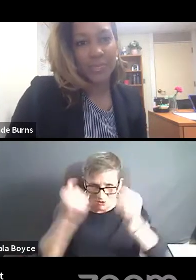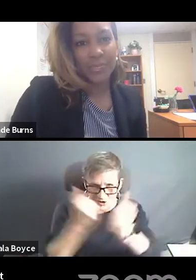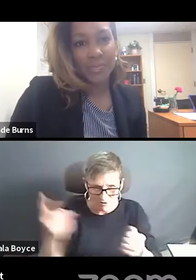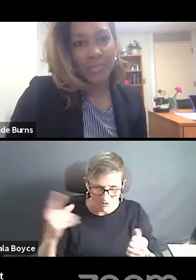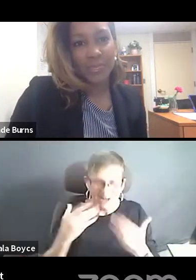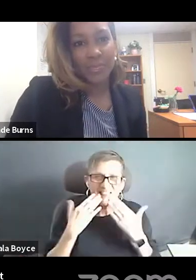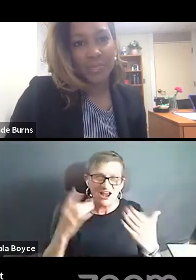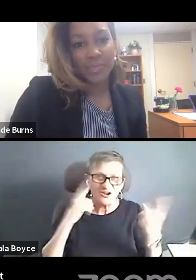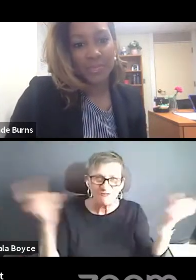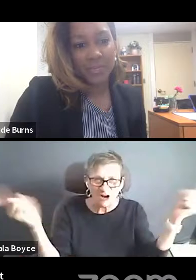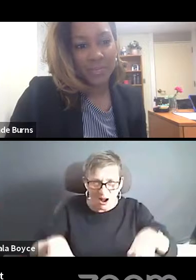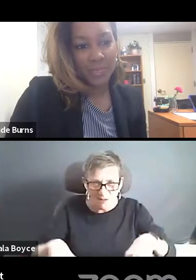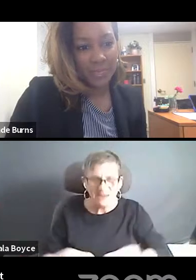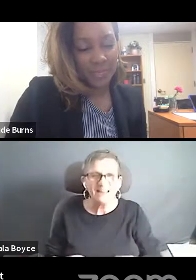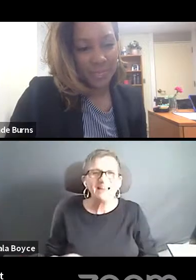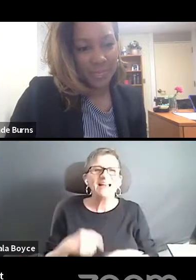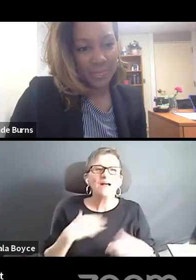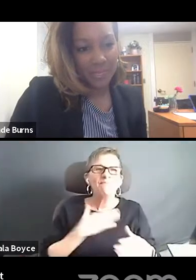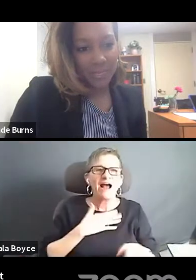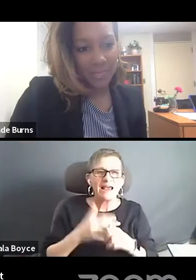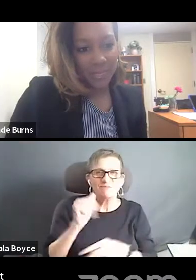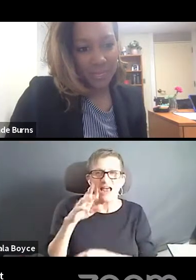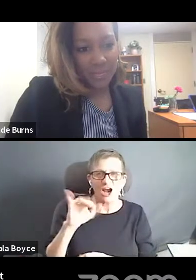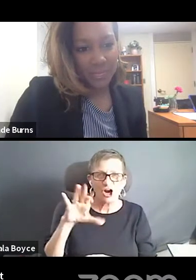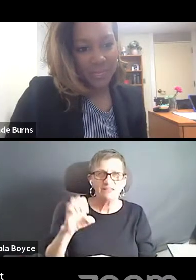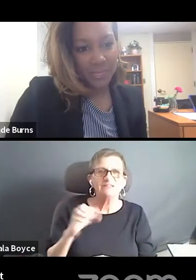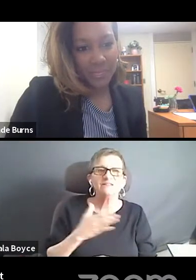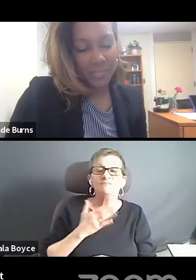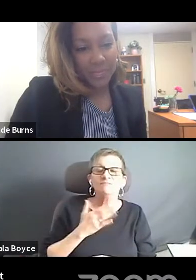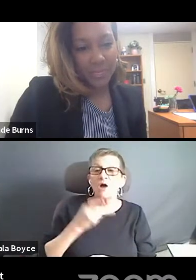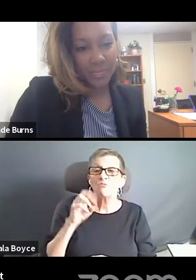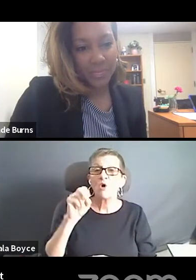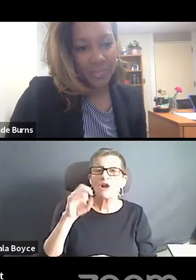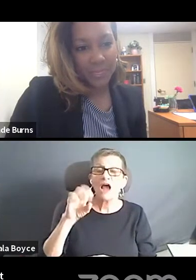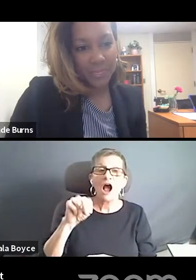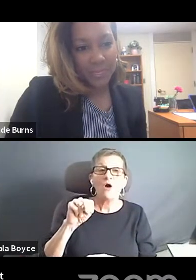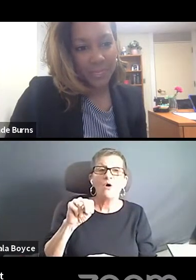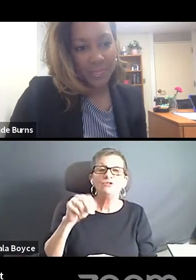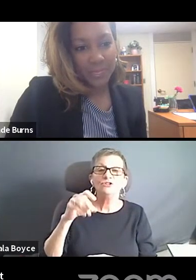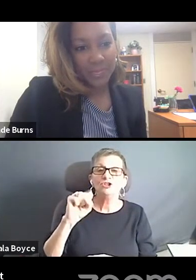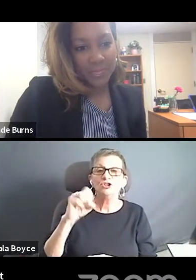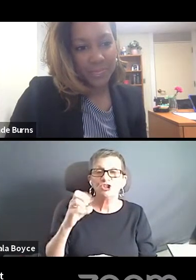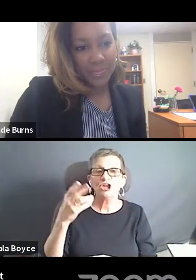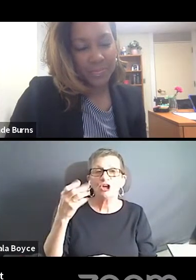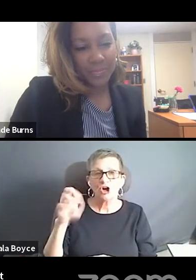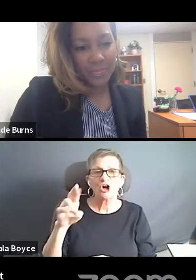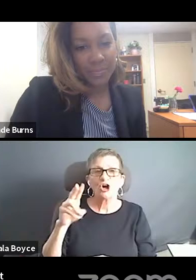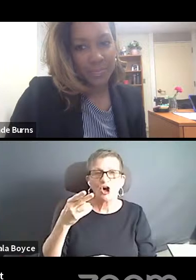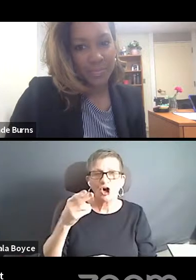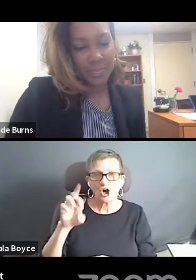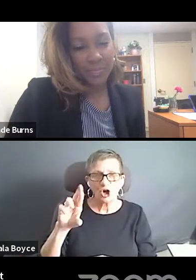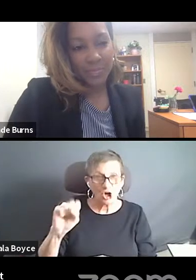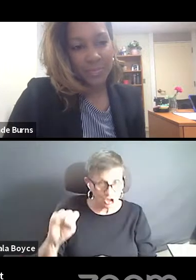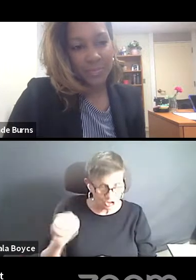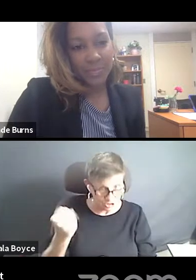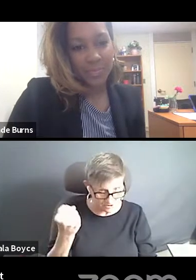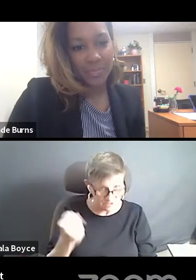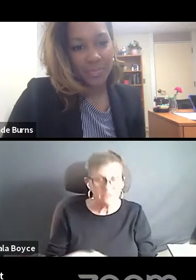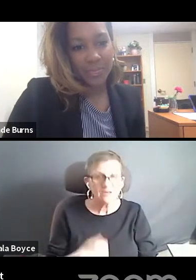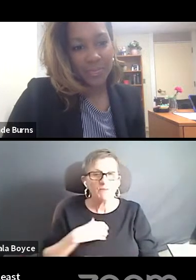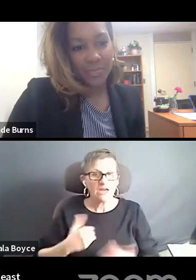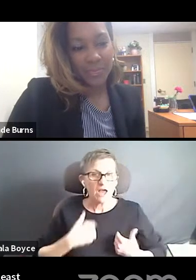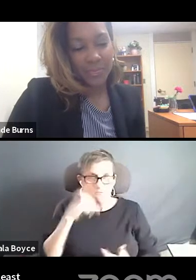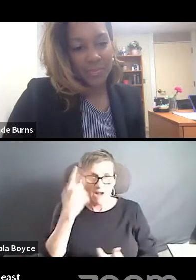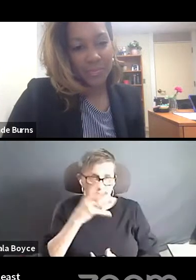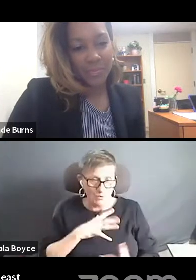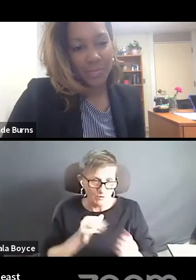tuning in. My name is Eris Bryant. My pronouns are she, her, hers. I am a young Black woman with